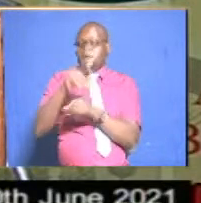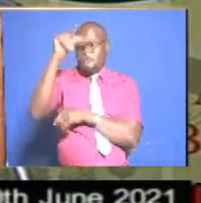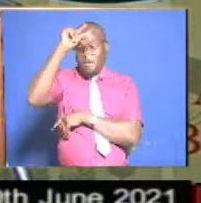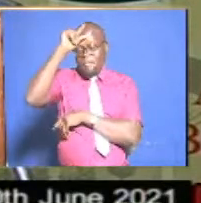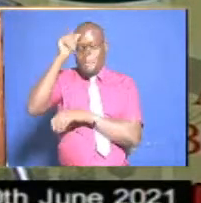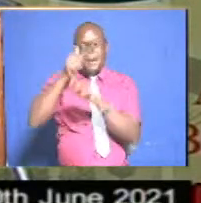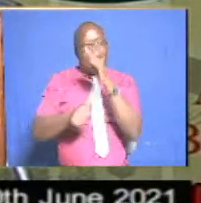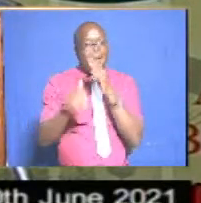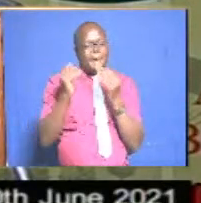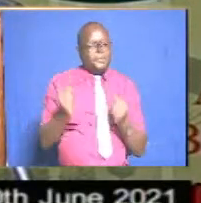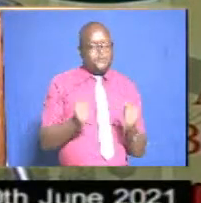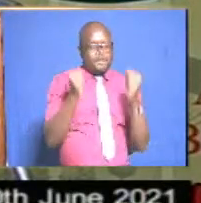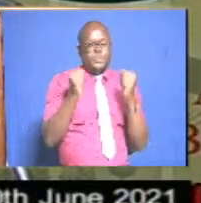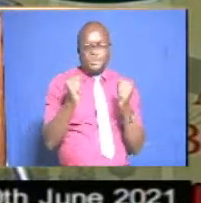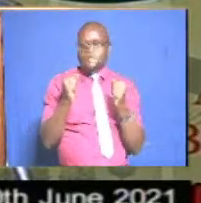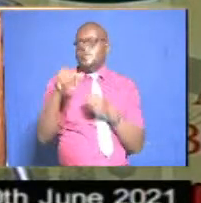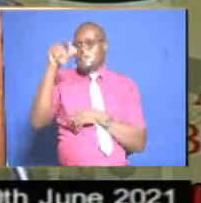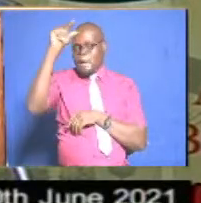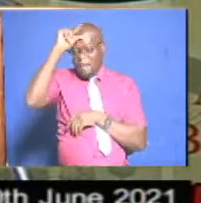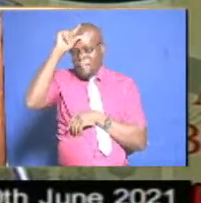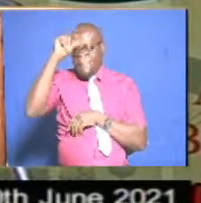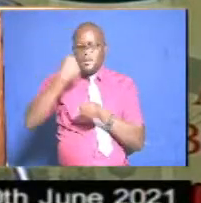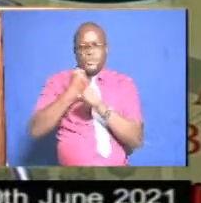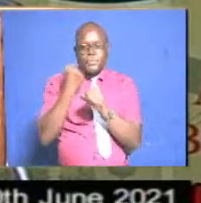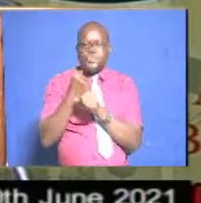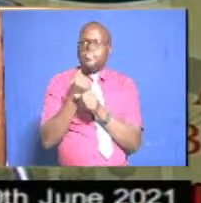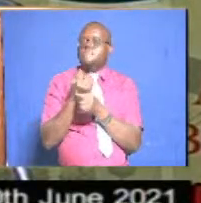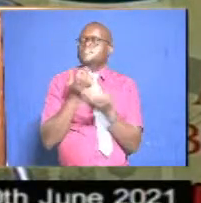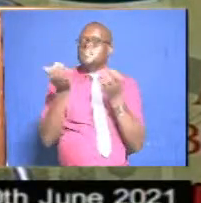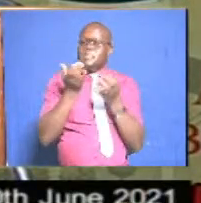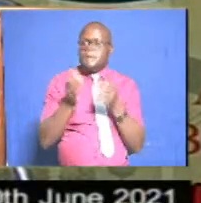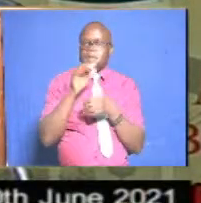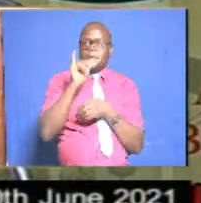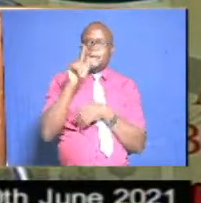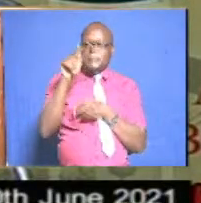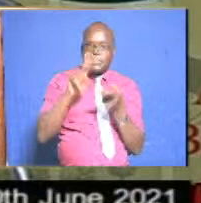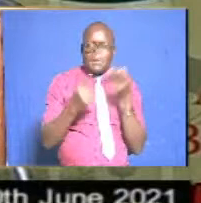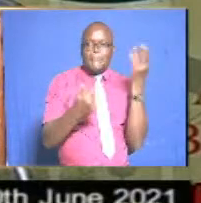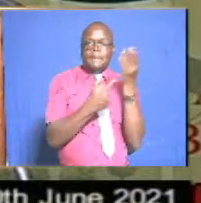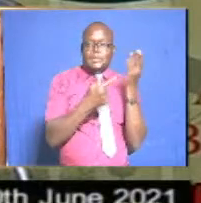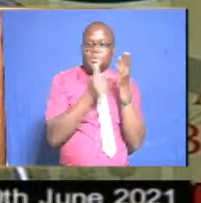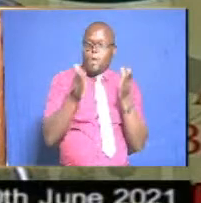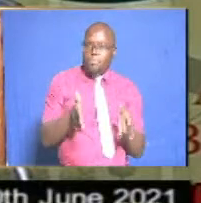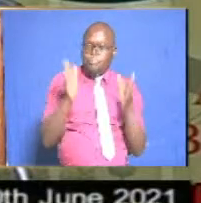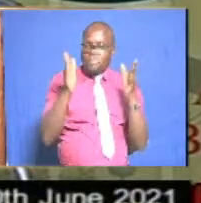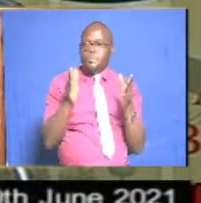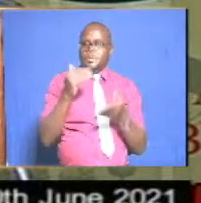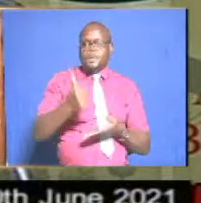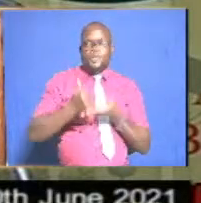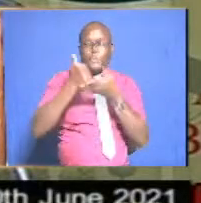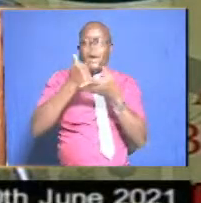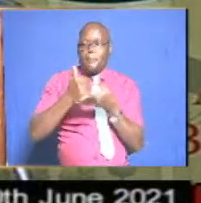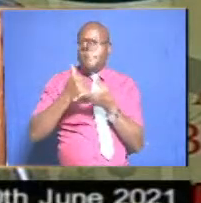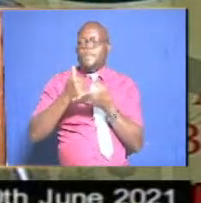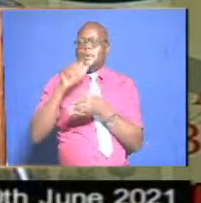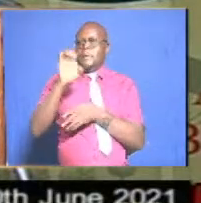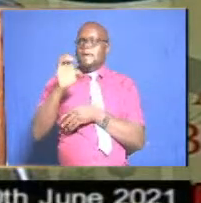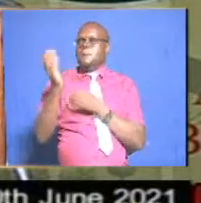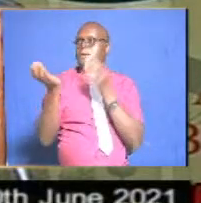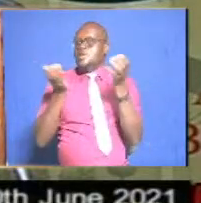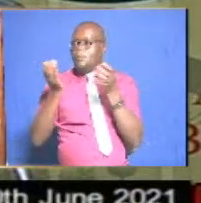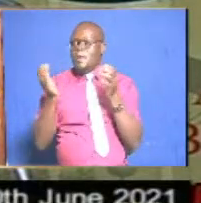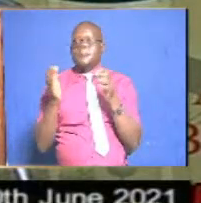strategy, the government will upscale investment in ICT and digital infrastructure in order to facilitate e-commerce